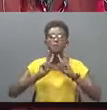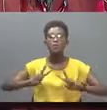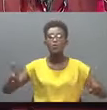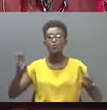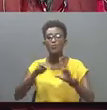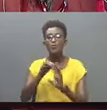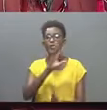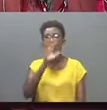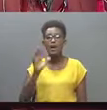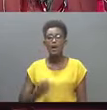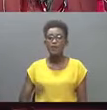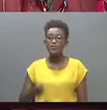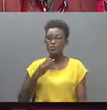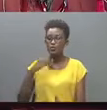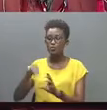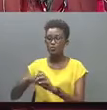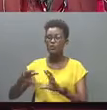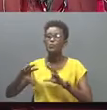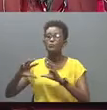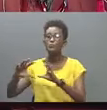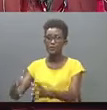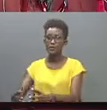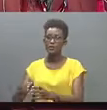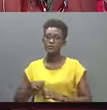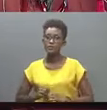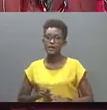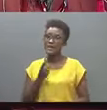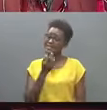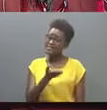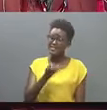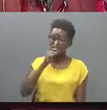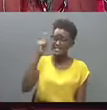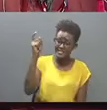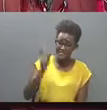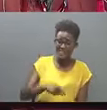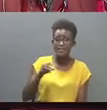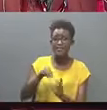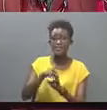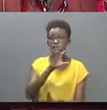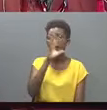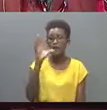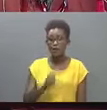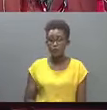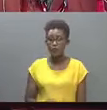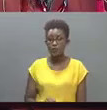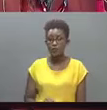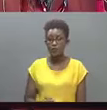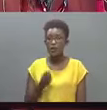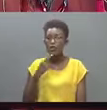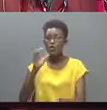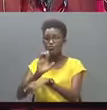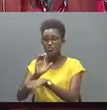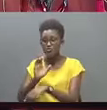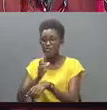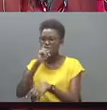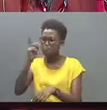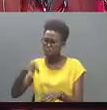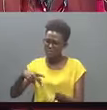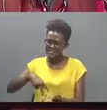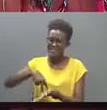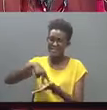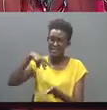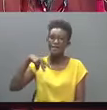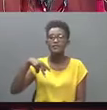Rero tuzagira amahoro muri Afrika. There is a need in Africa. Hari ikintu dushaka dukeneye muri Afrika. The church to raise up.